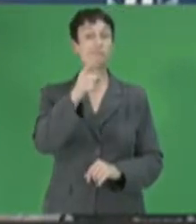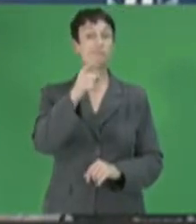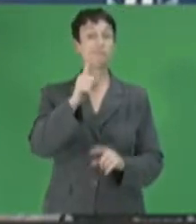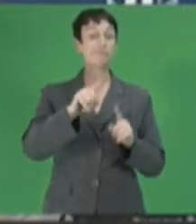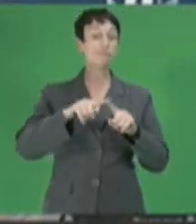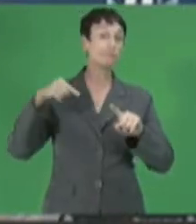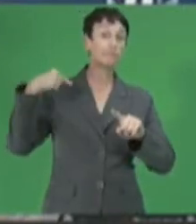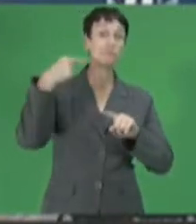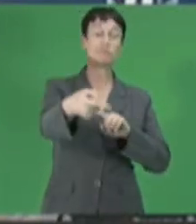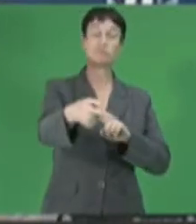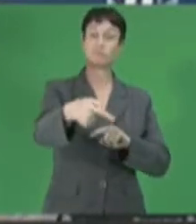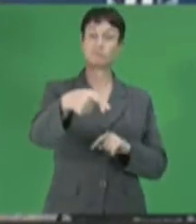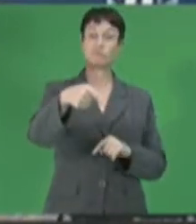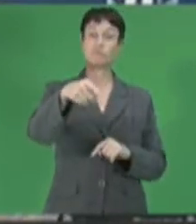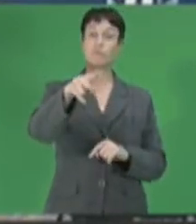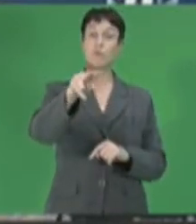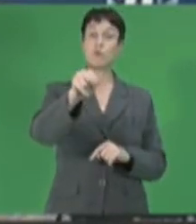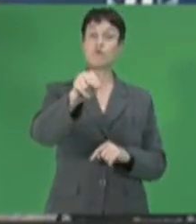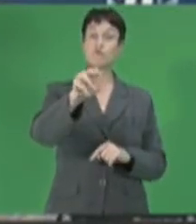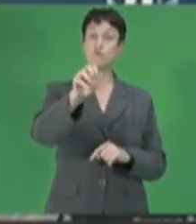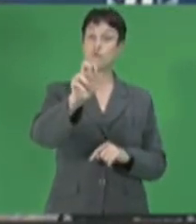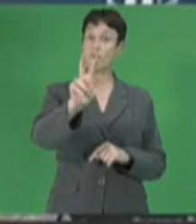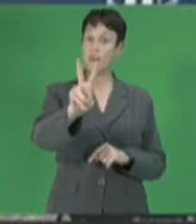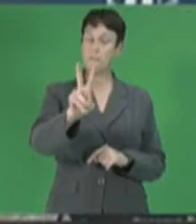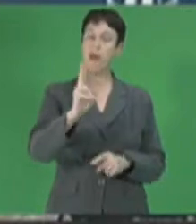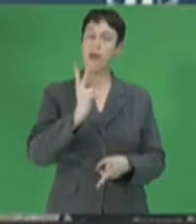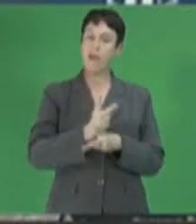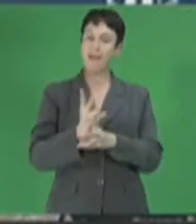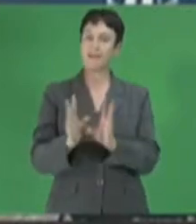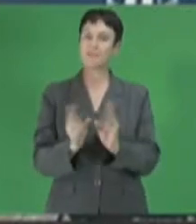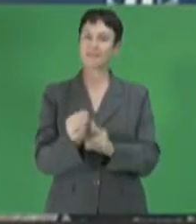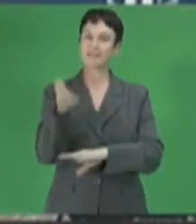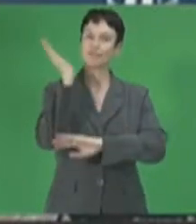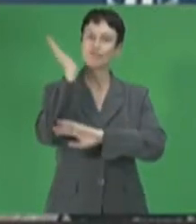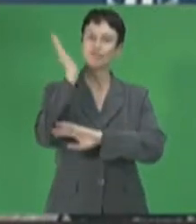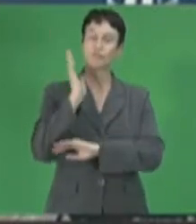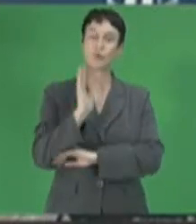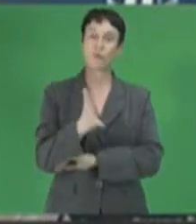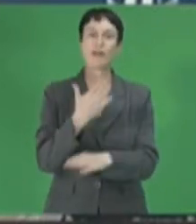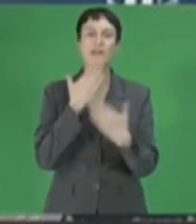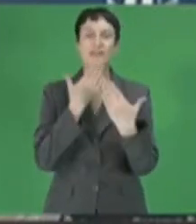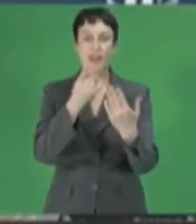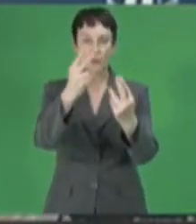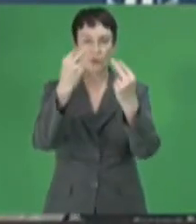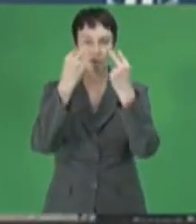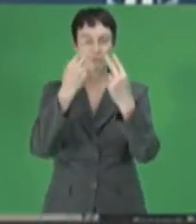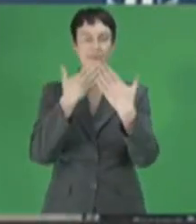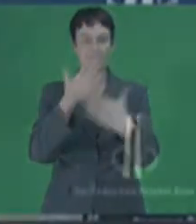November MPC. Thank you very much for your attendance. Goodbye.